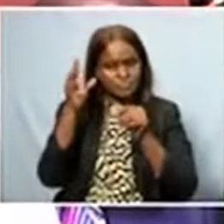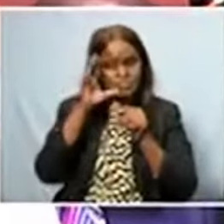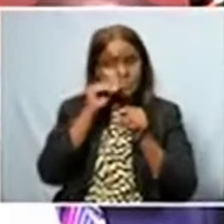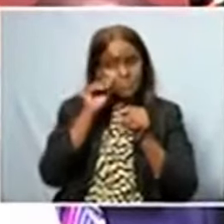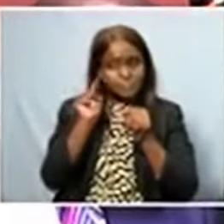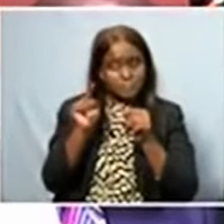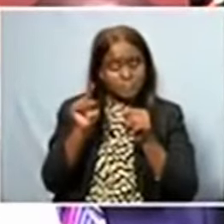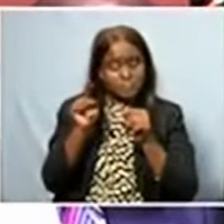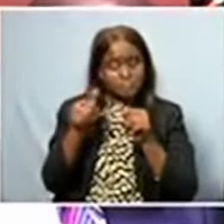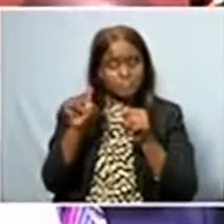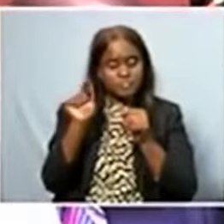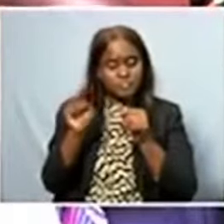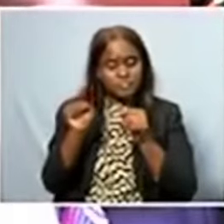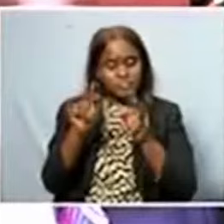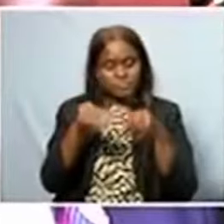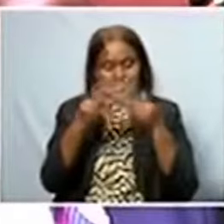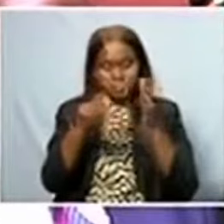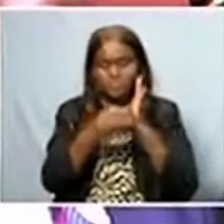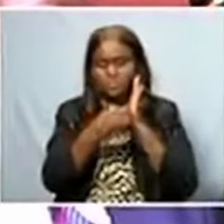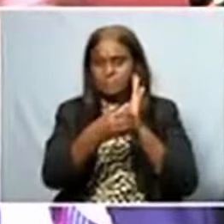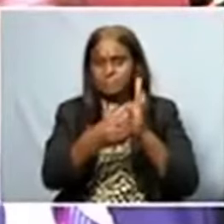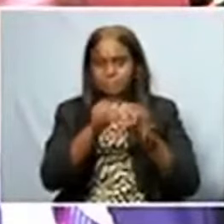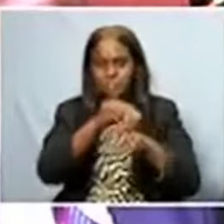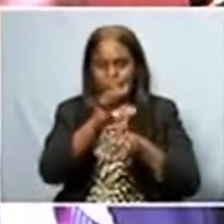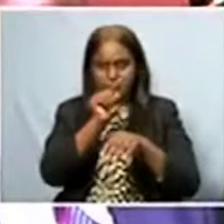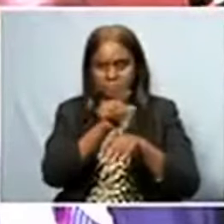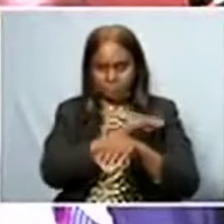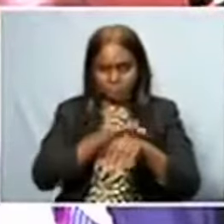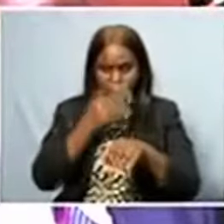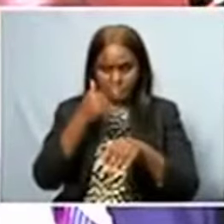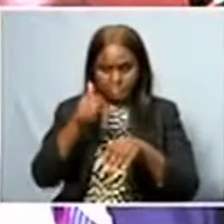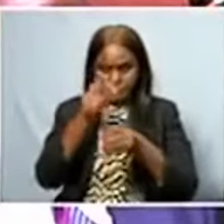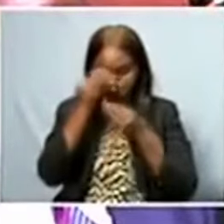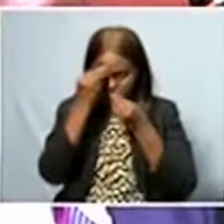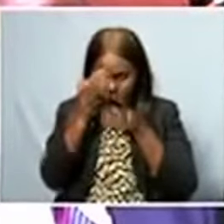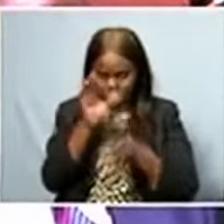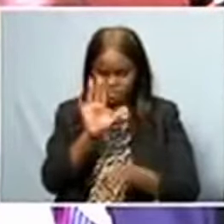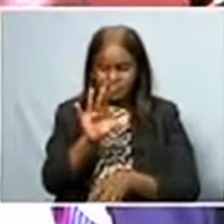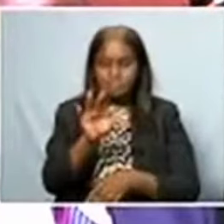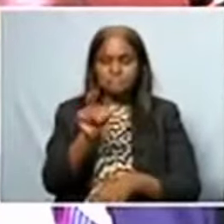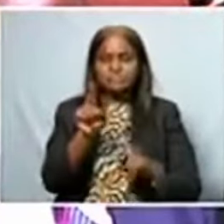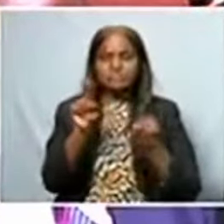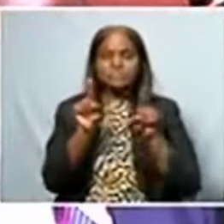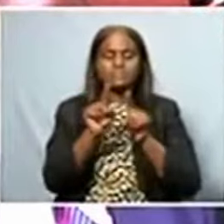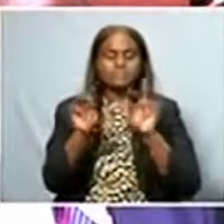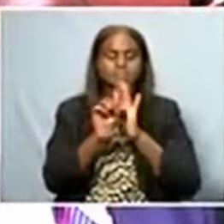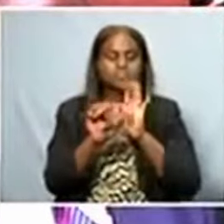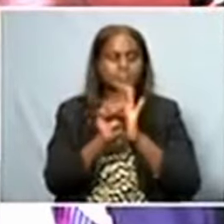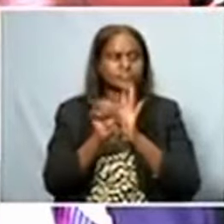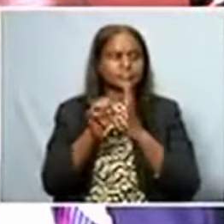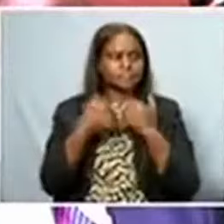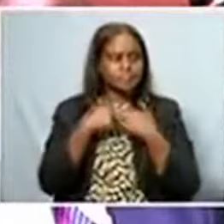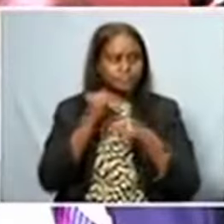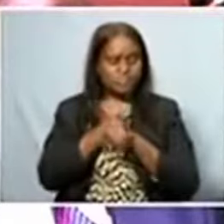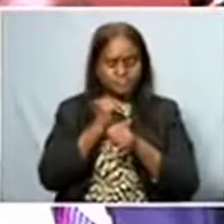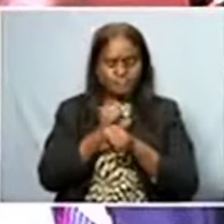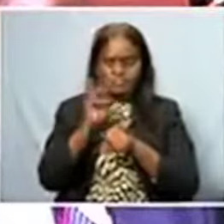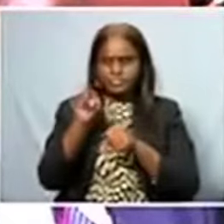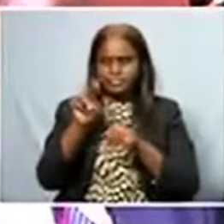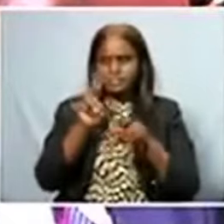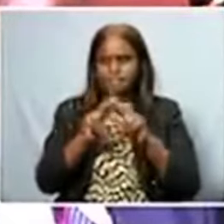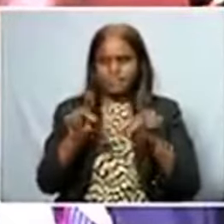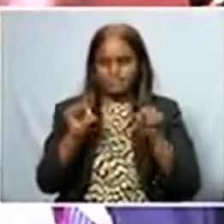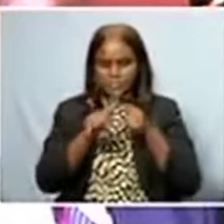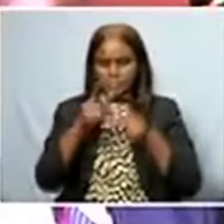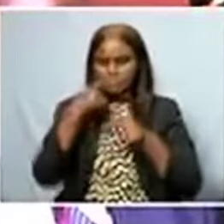presiding officer gives guidance, the member should oblige, such as you have done, Mr. Chairman,